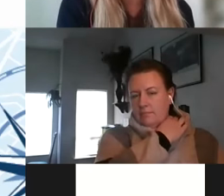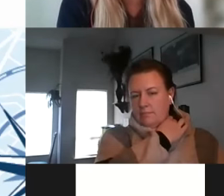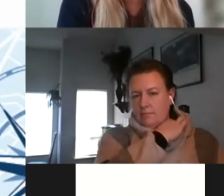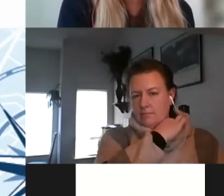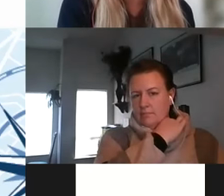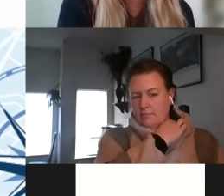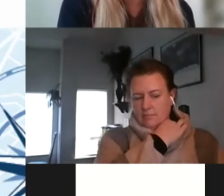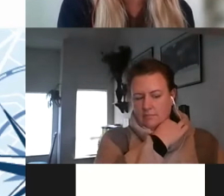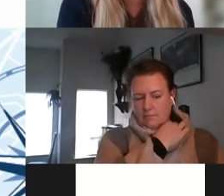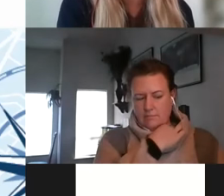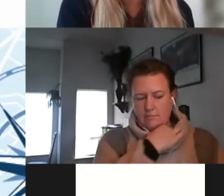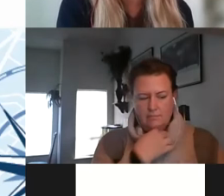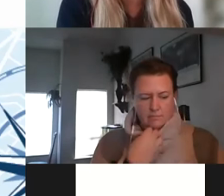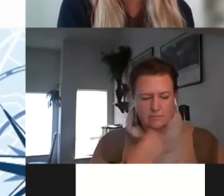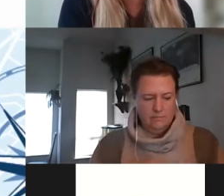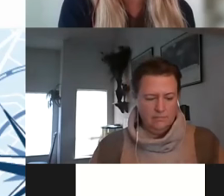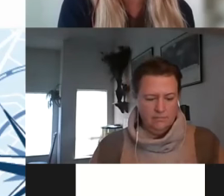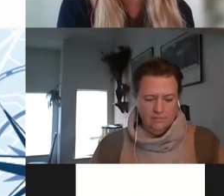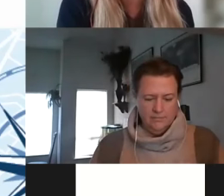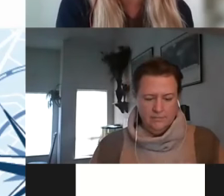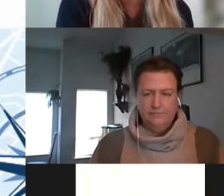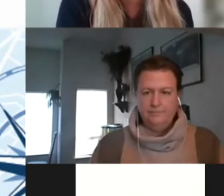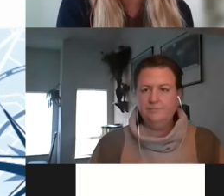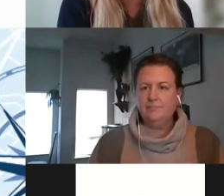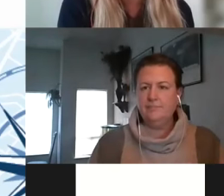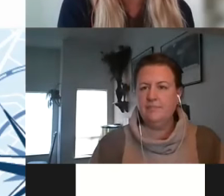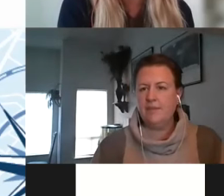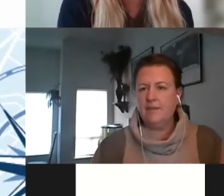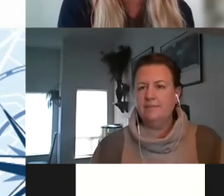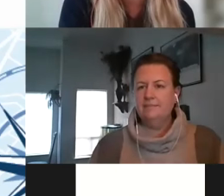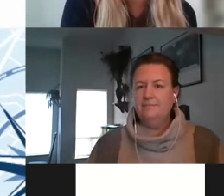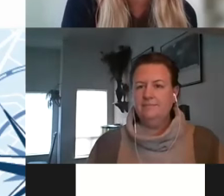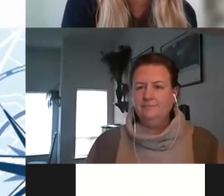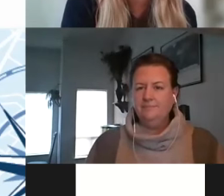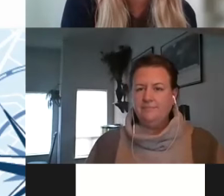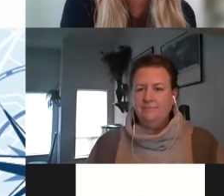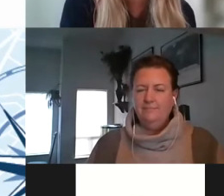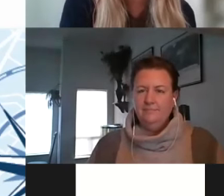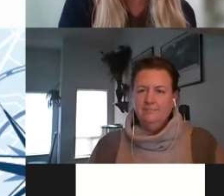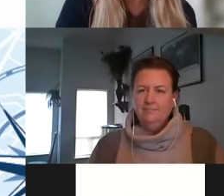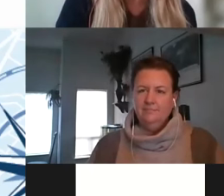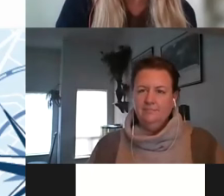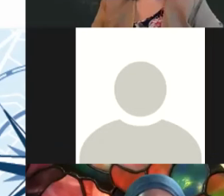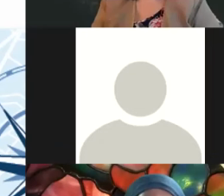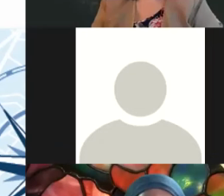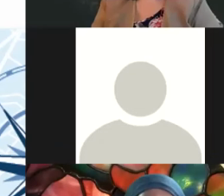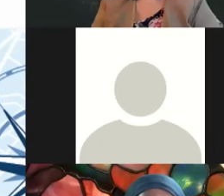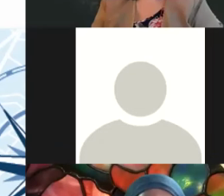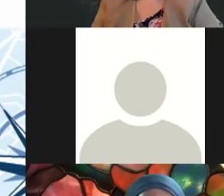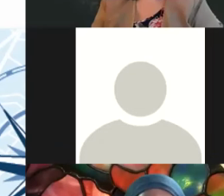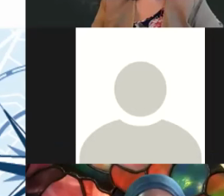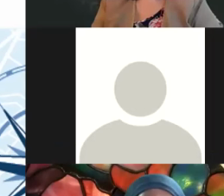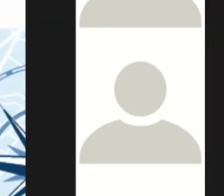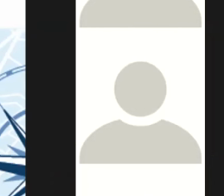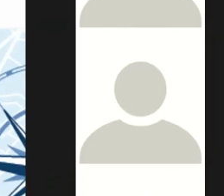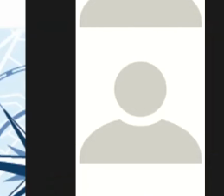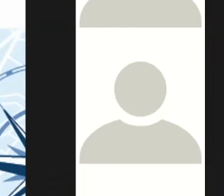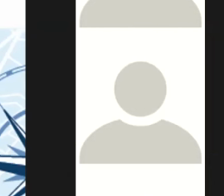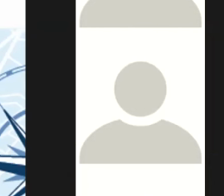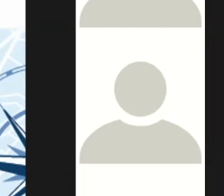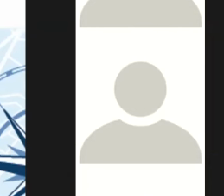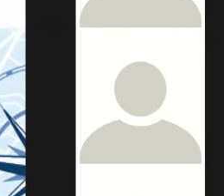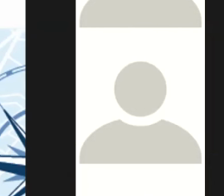of this session. So if you have questions as you're hearing from the speakers, feel free to enter them in the chat. We'll be collecting them, and then